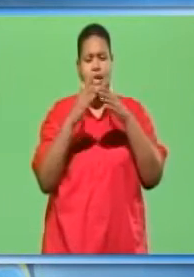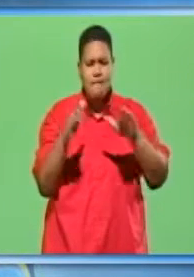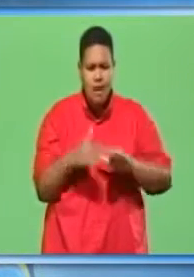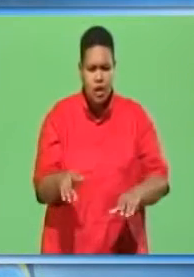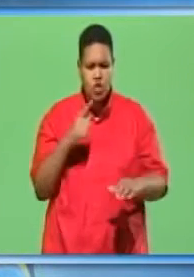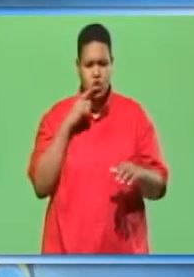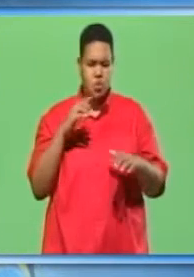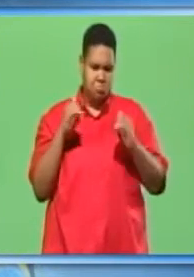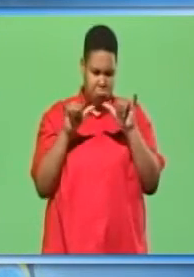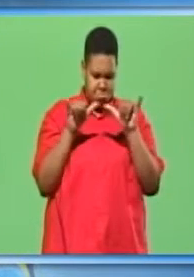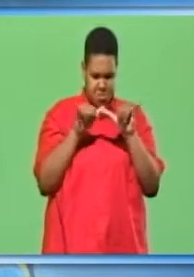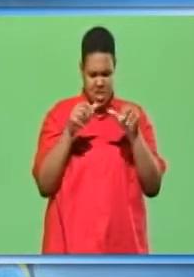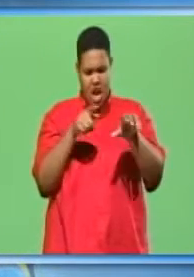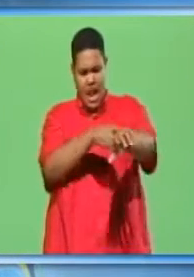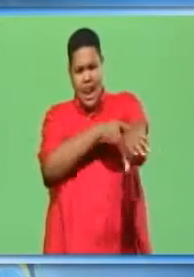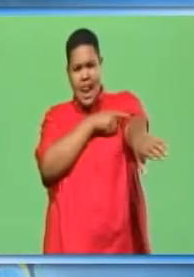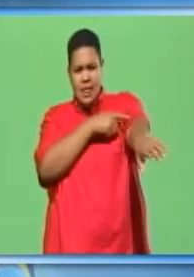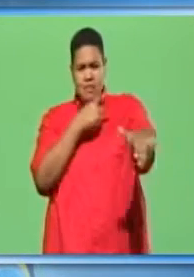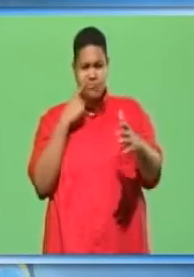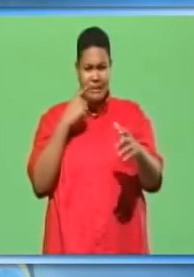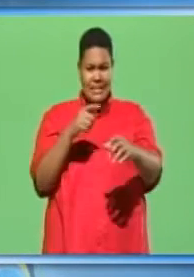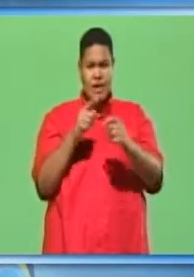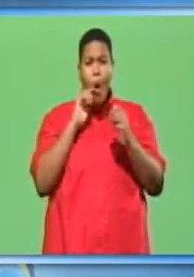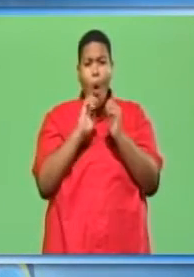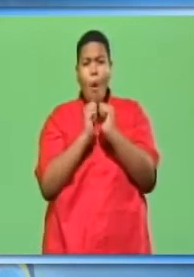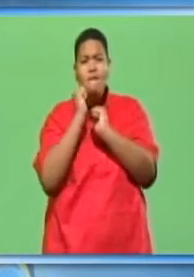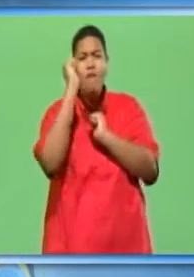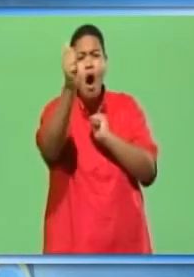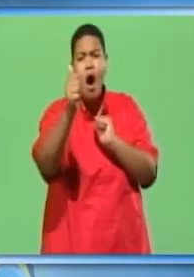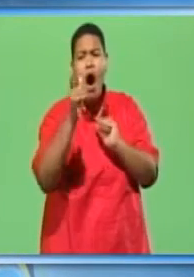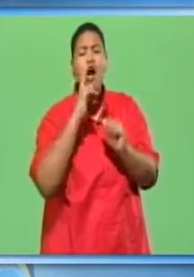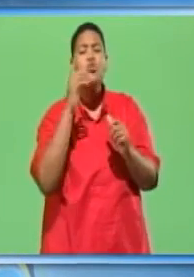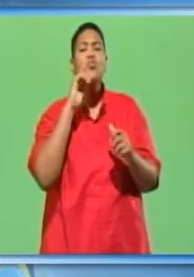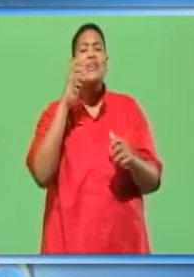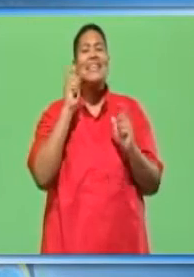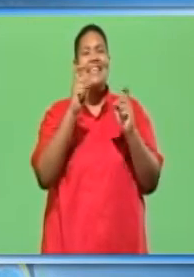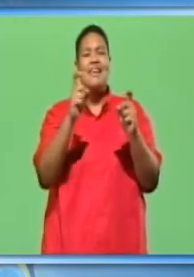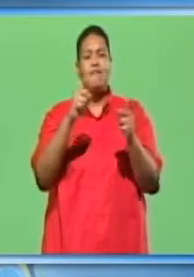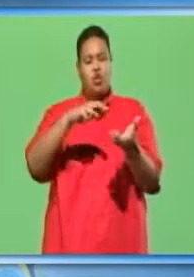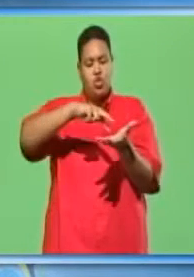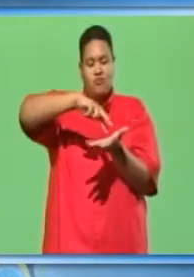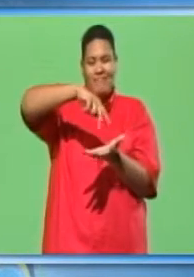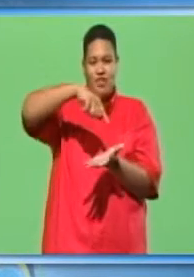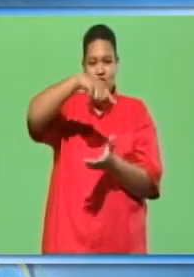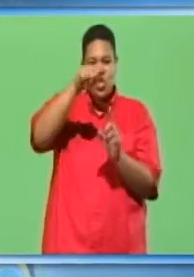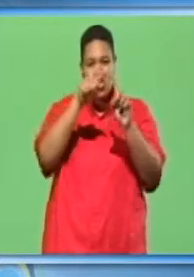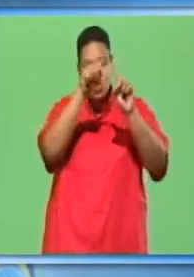length, to mark distances, and also to scribe arcs and circles.